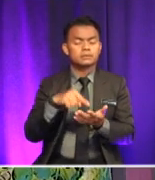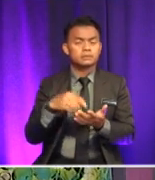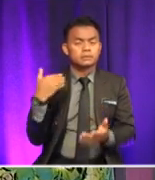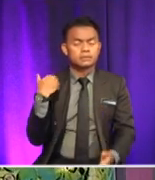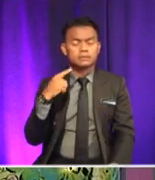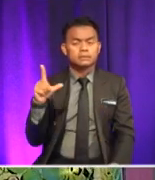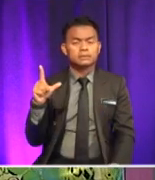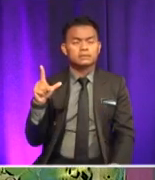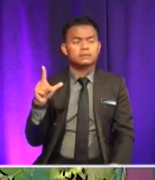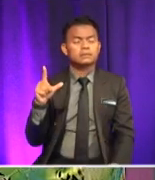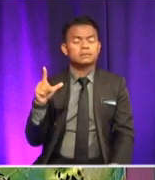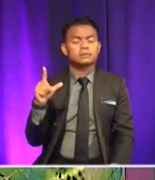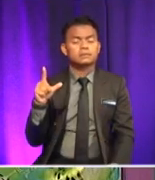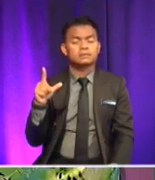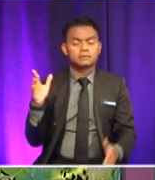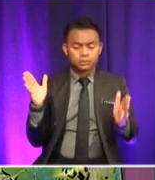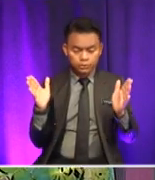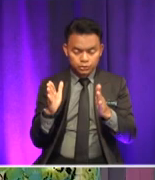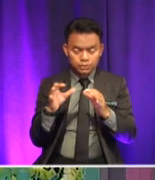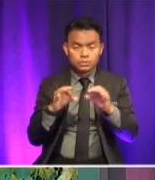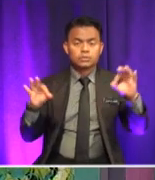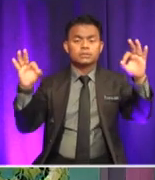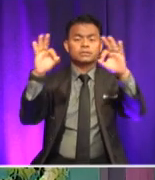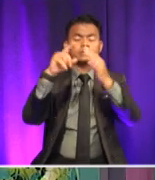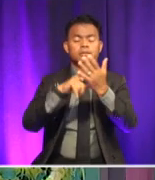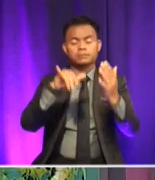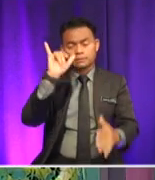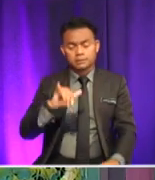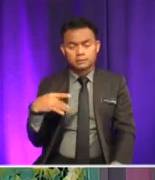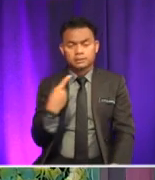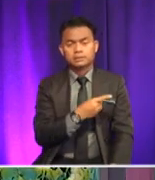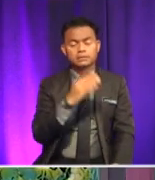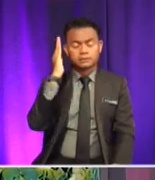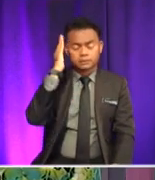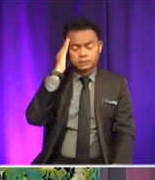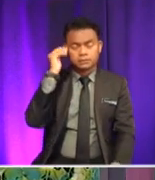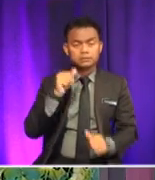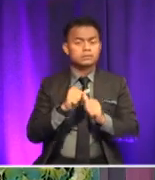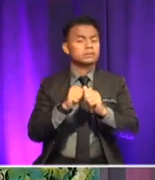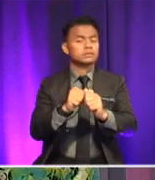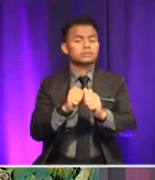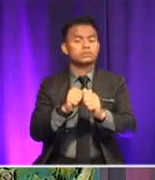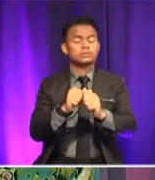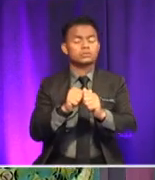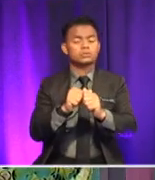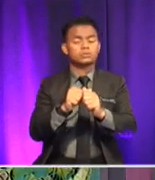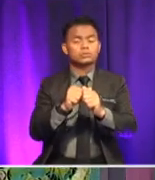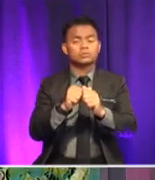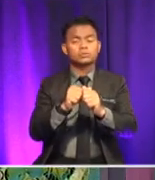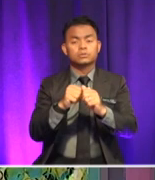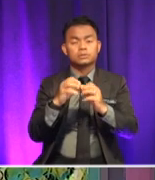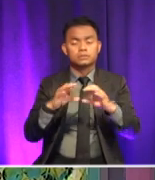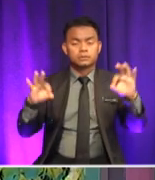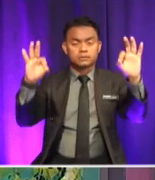summary for the short story. So, as we know, according to each of those steps, the first one is exposition. The story begins